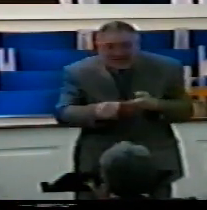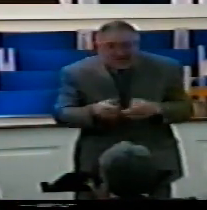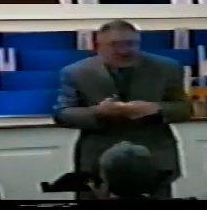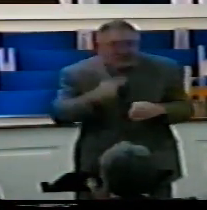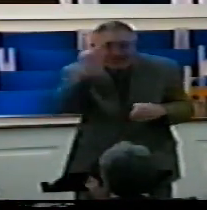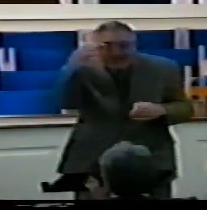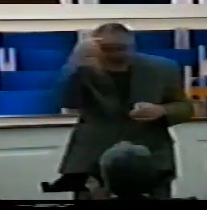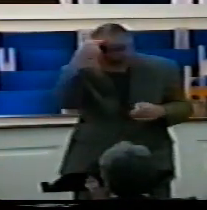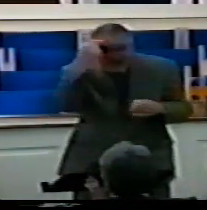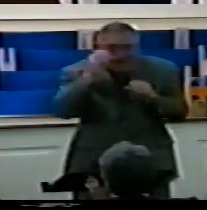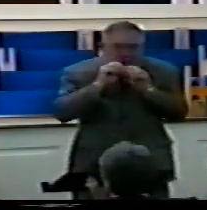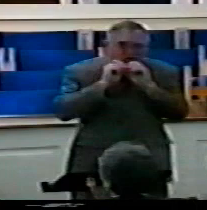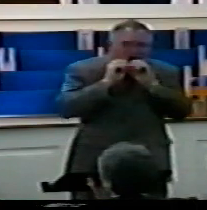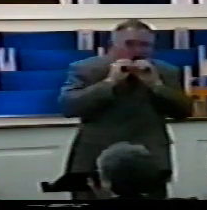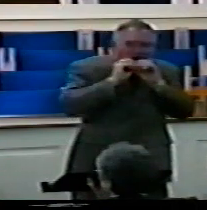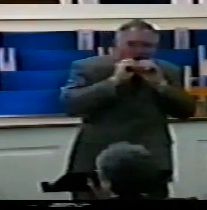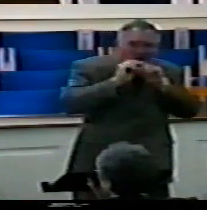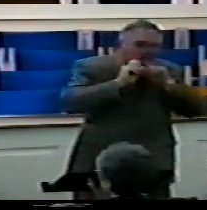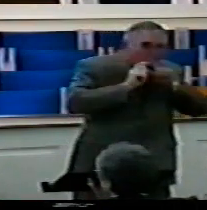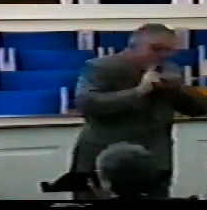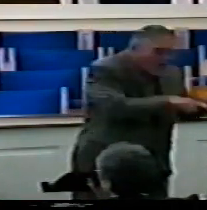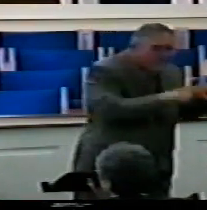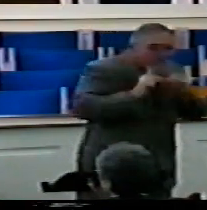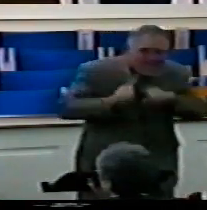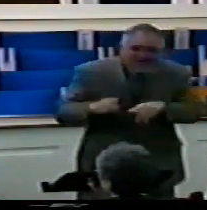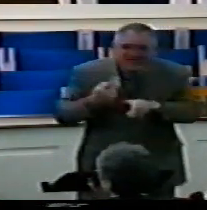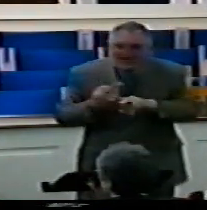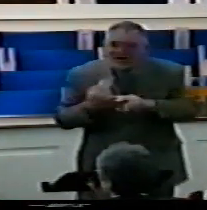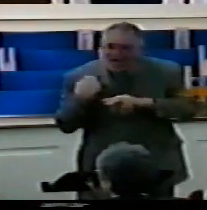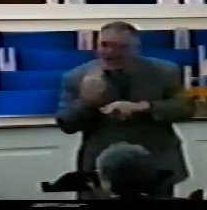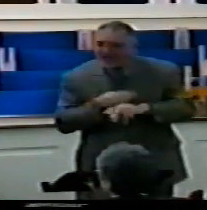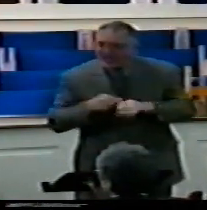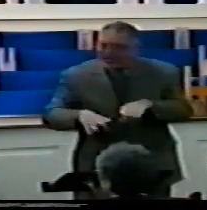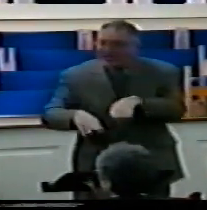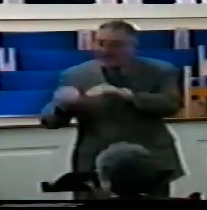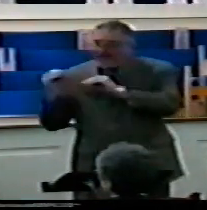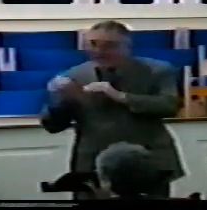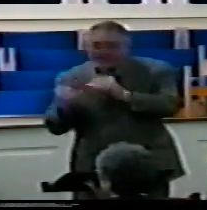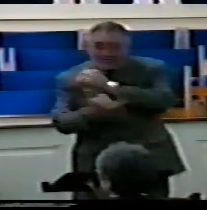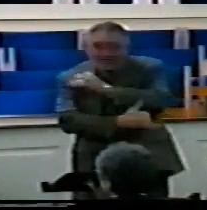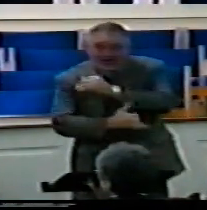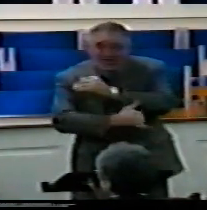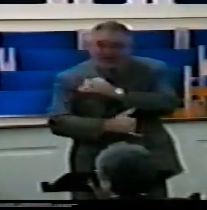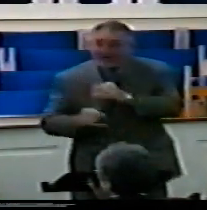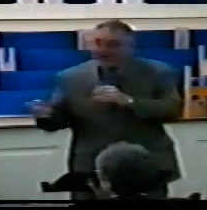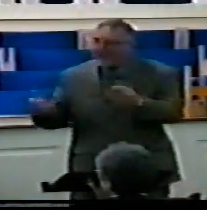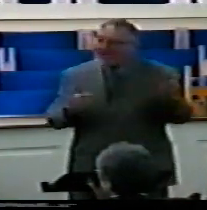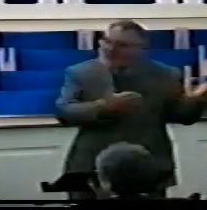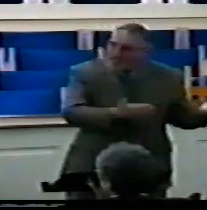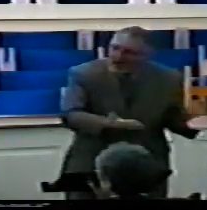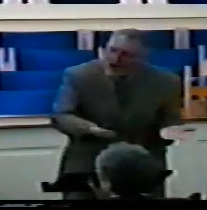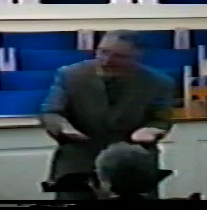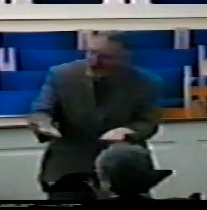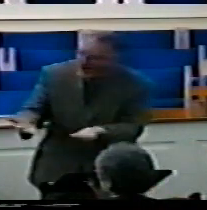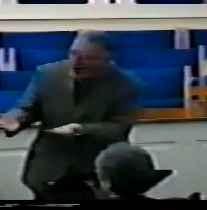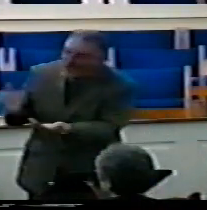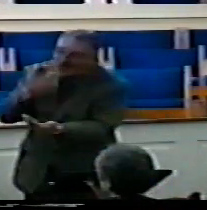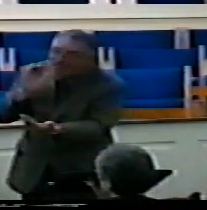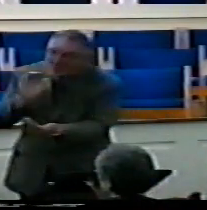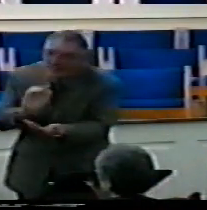country because they didn't want my wife to die in the country. And I remember carrying my precious wife. She couldn't walk. I carried her to that